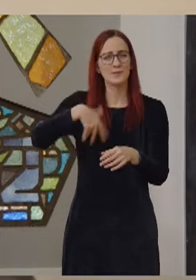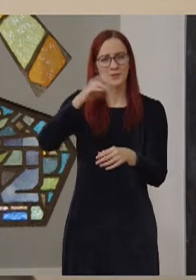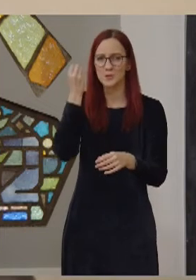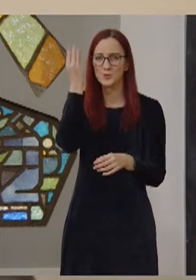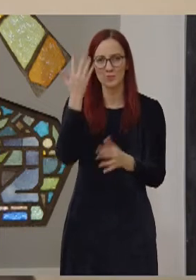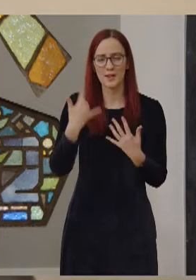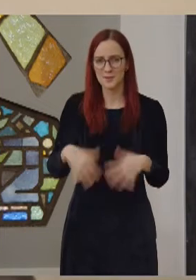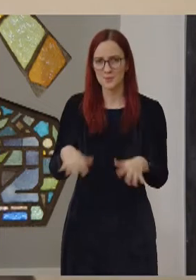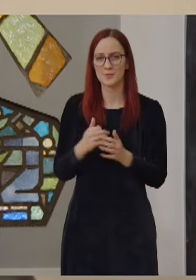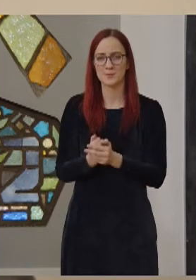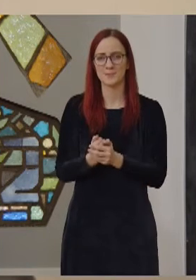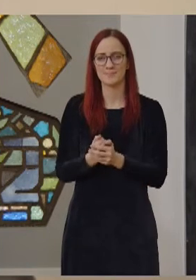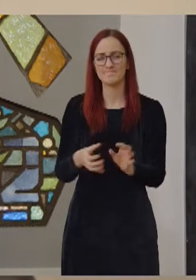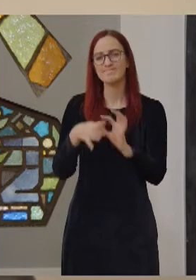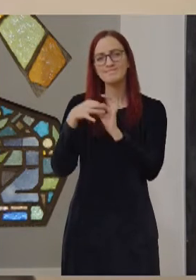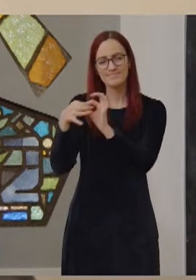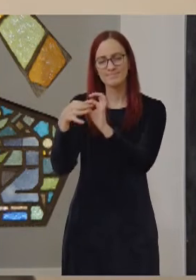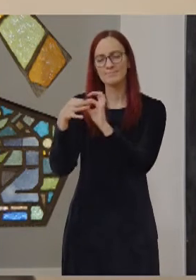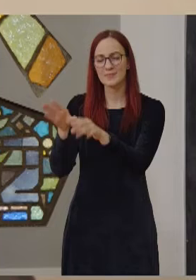East. Our